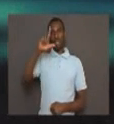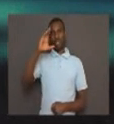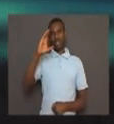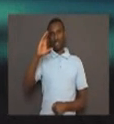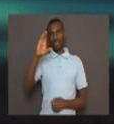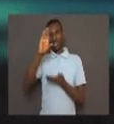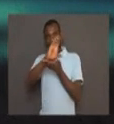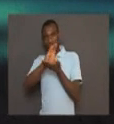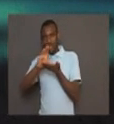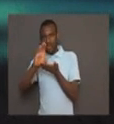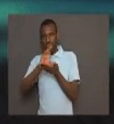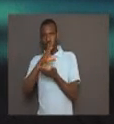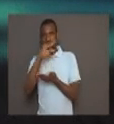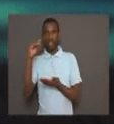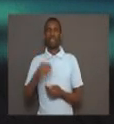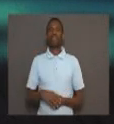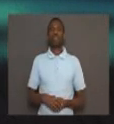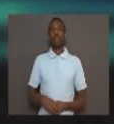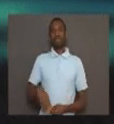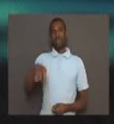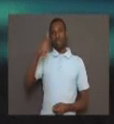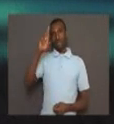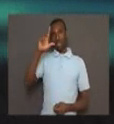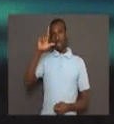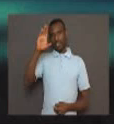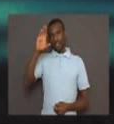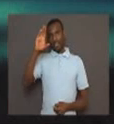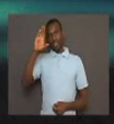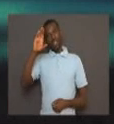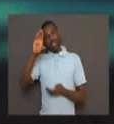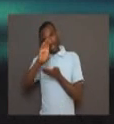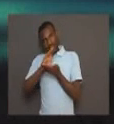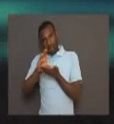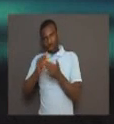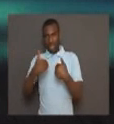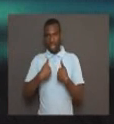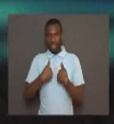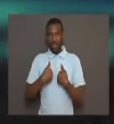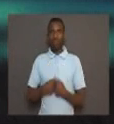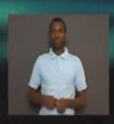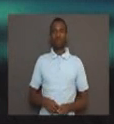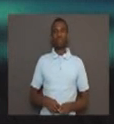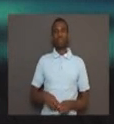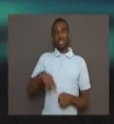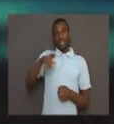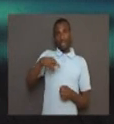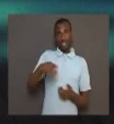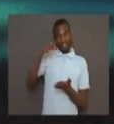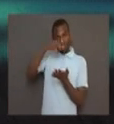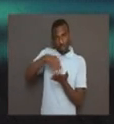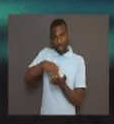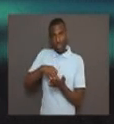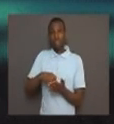LC circuits and RLC circuits have a resonant